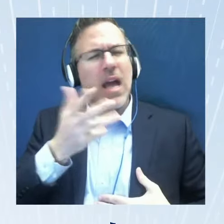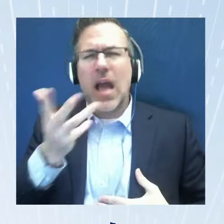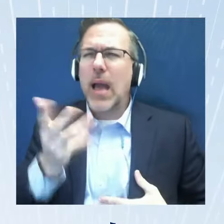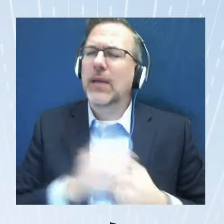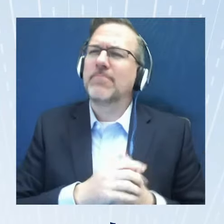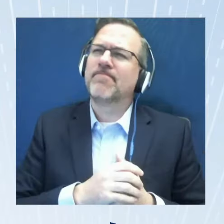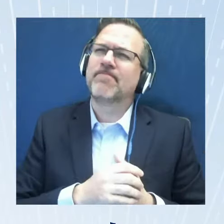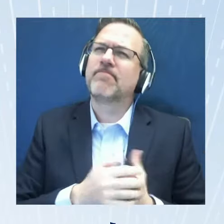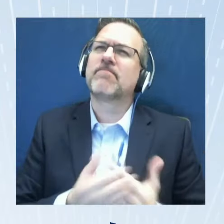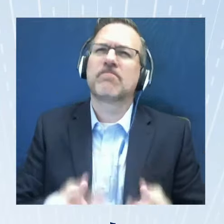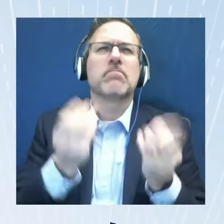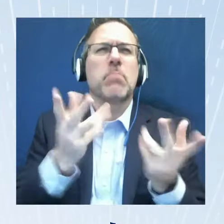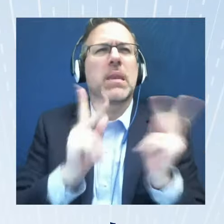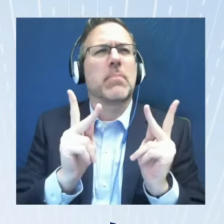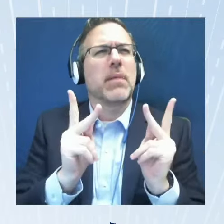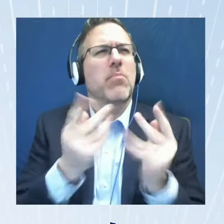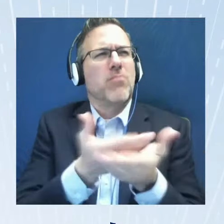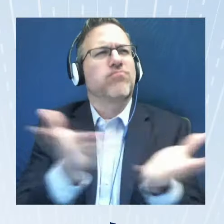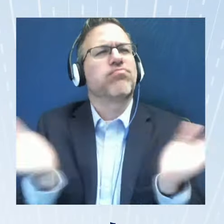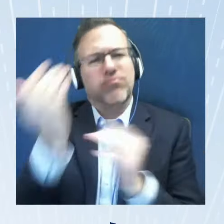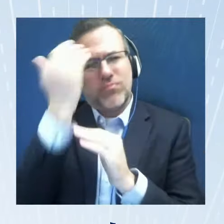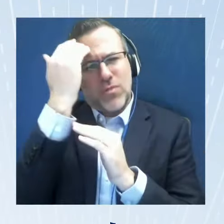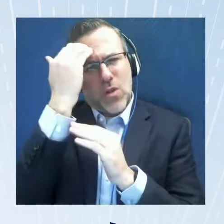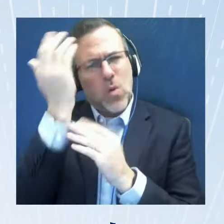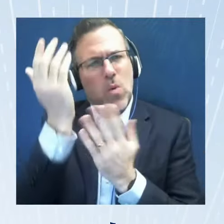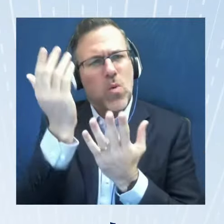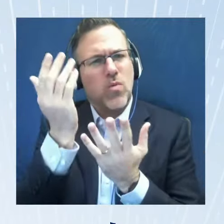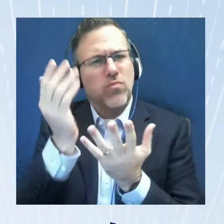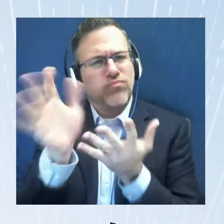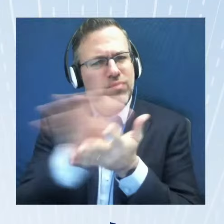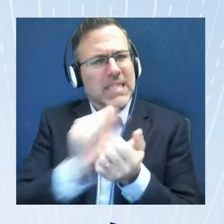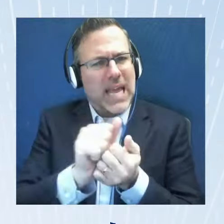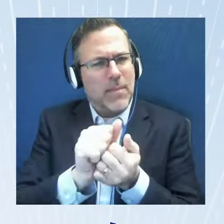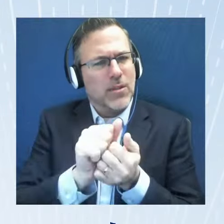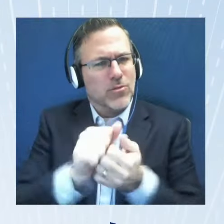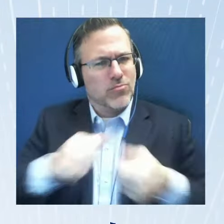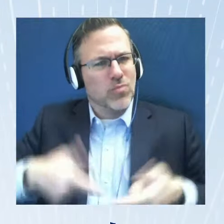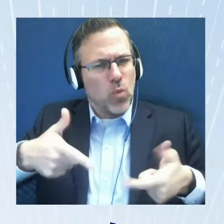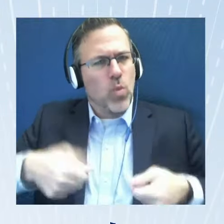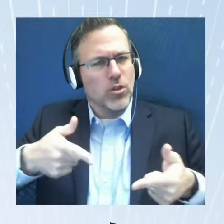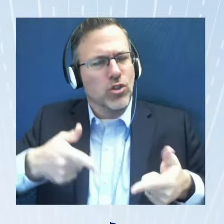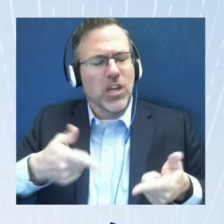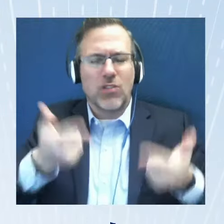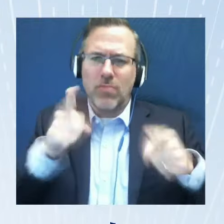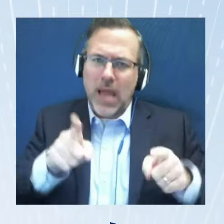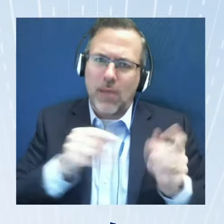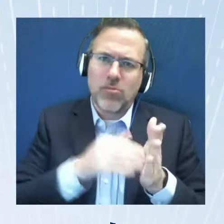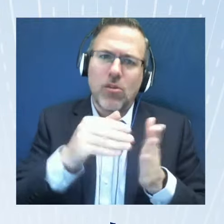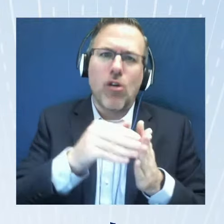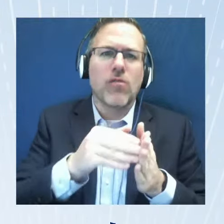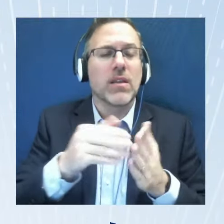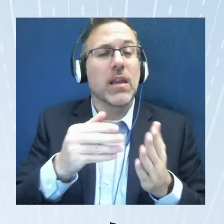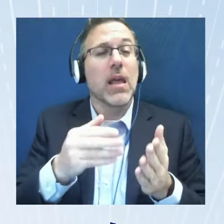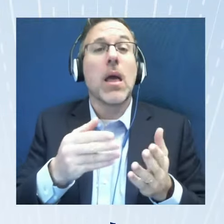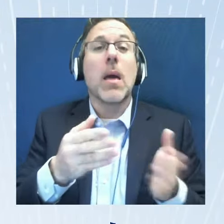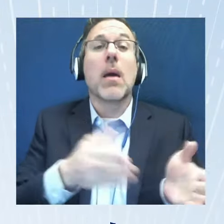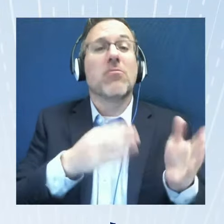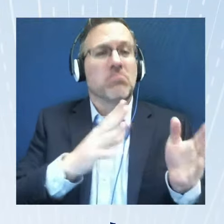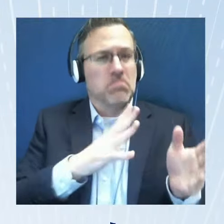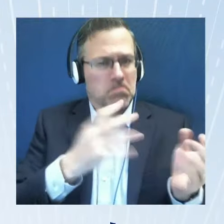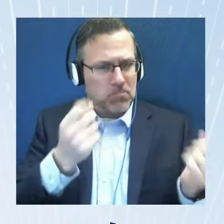aware about the damage to our equipment, but I don't think there's as much awareness around how